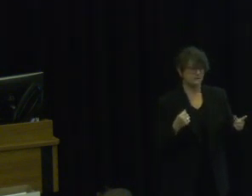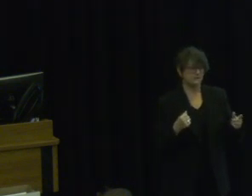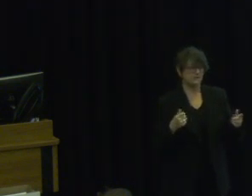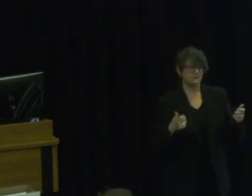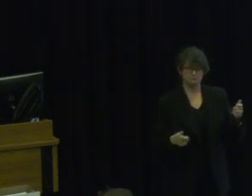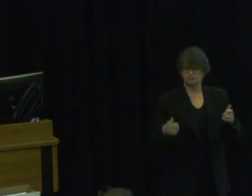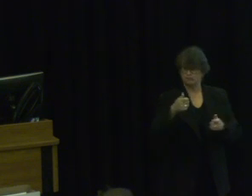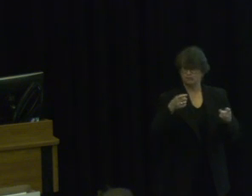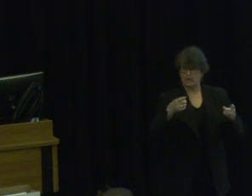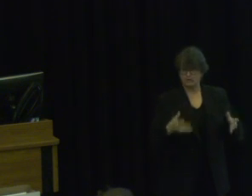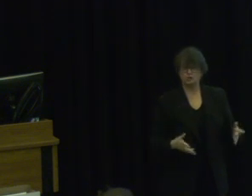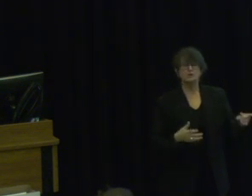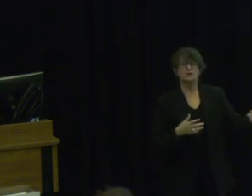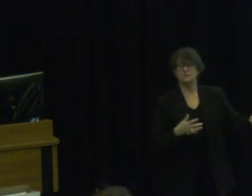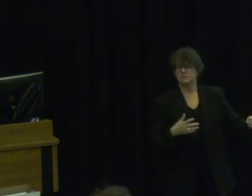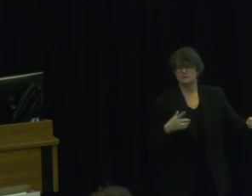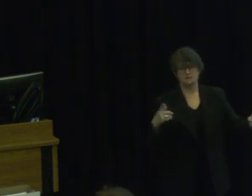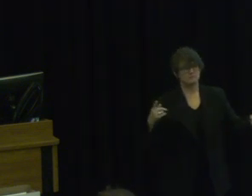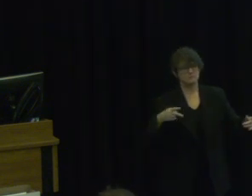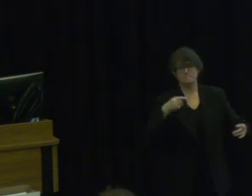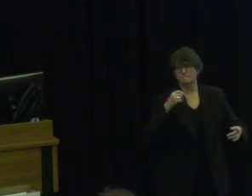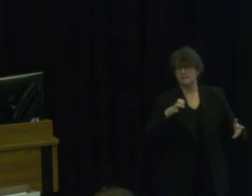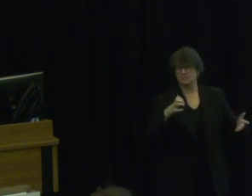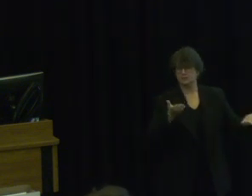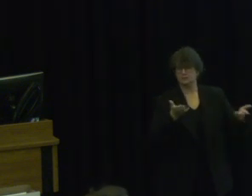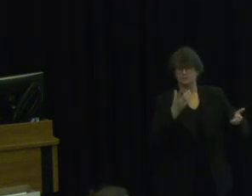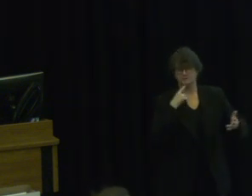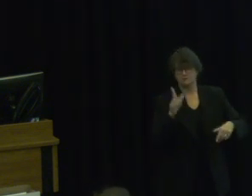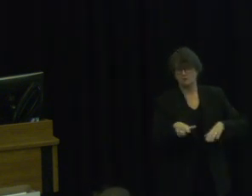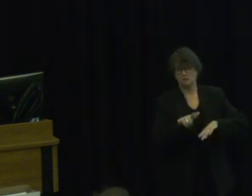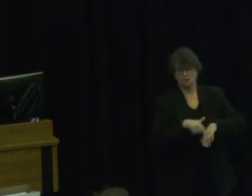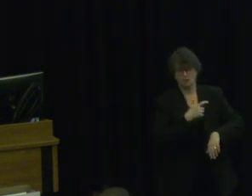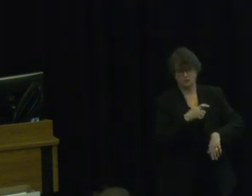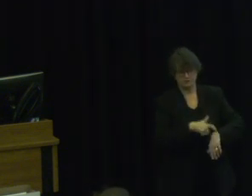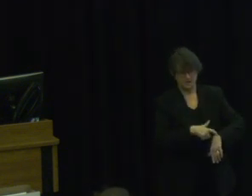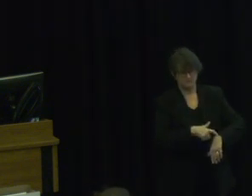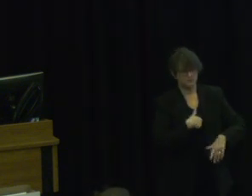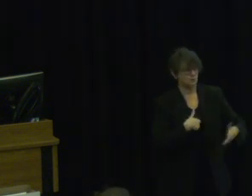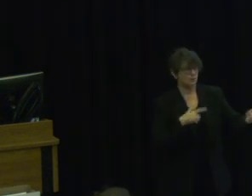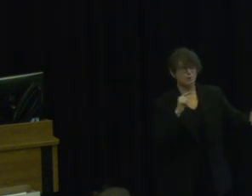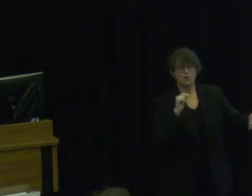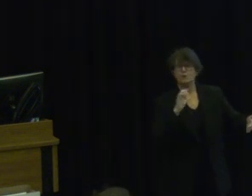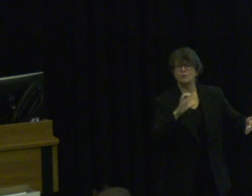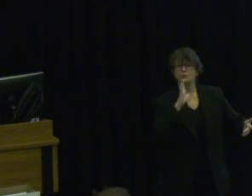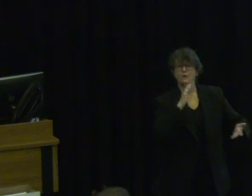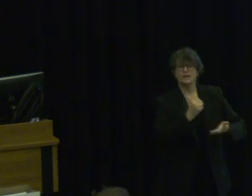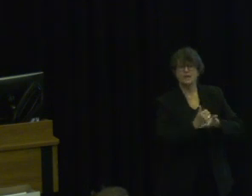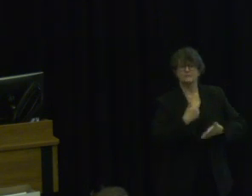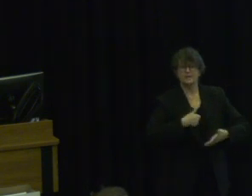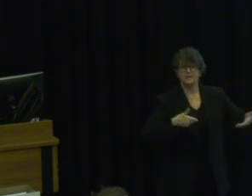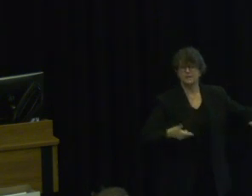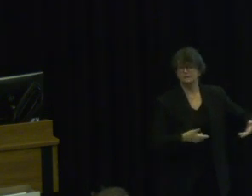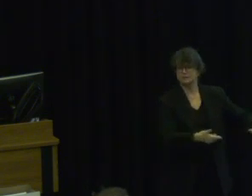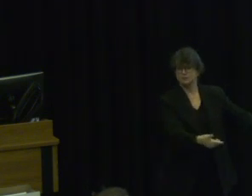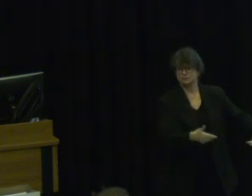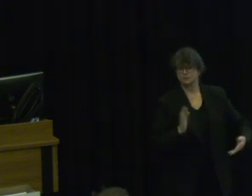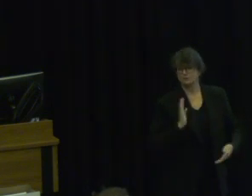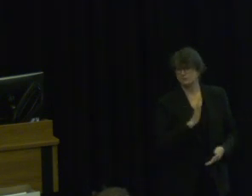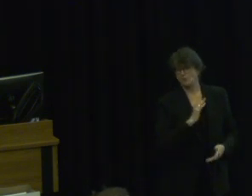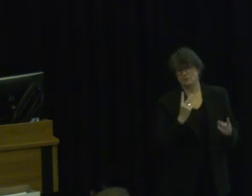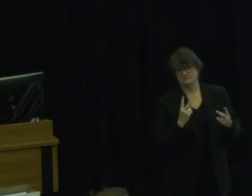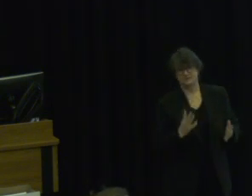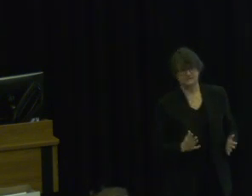time. So please join me in welcoming Luke Naya, who will introduce the Board of Visitors. So please join me in welcoming Luke.